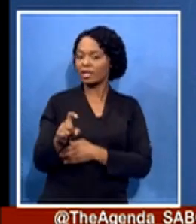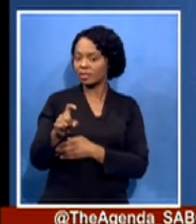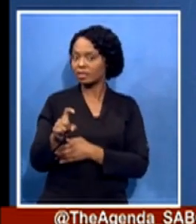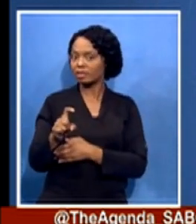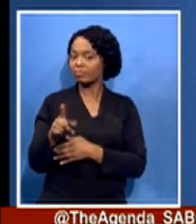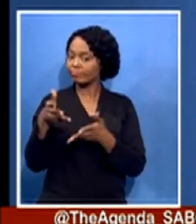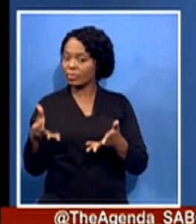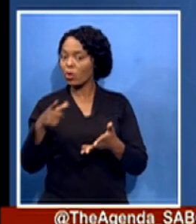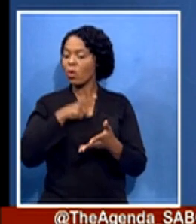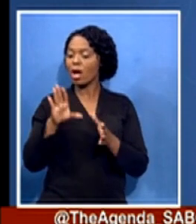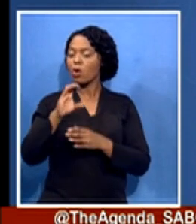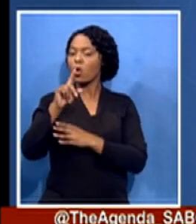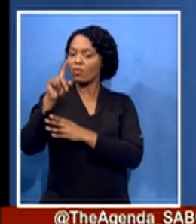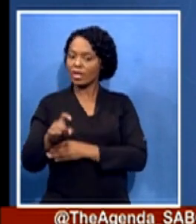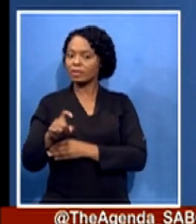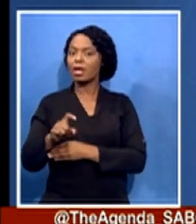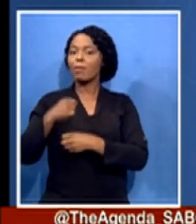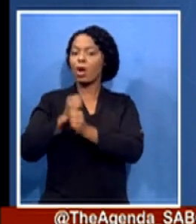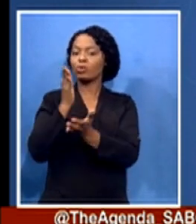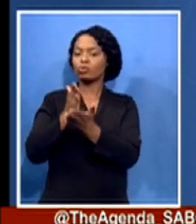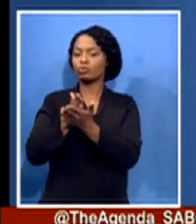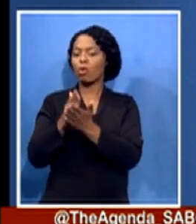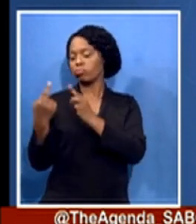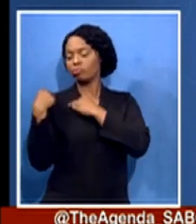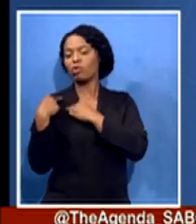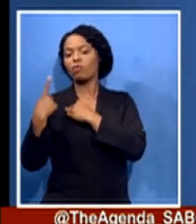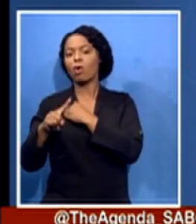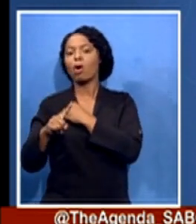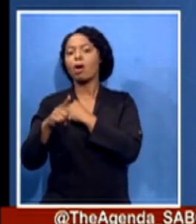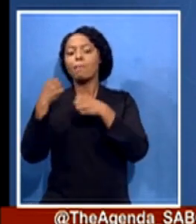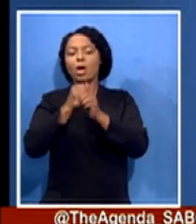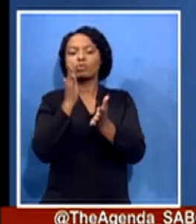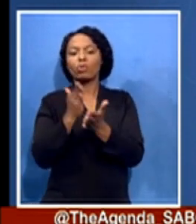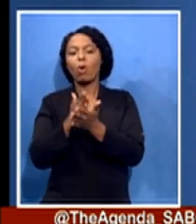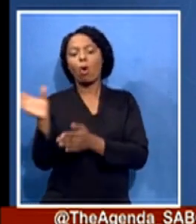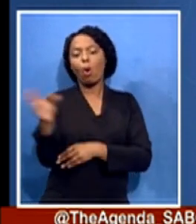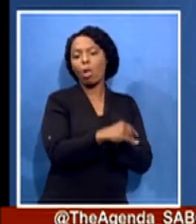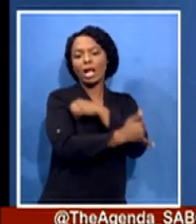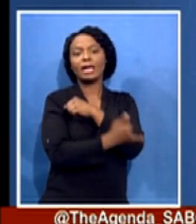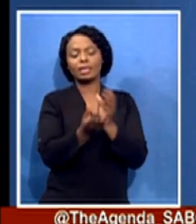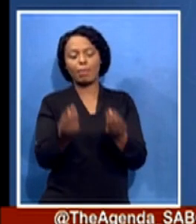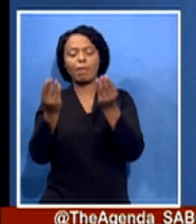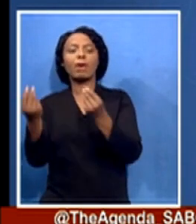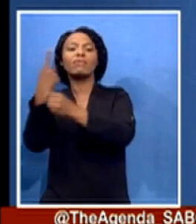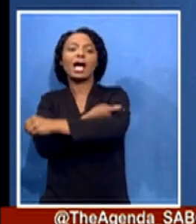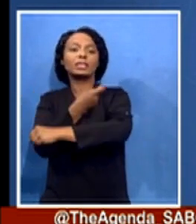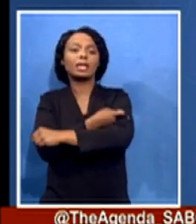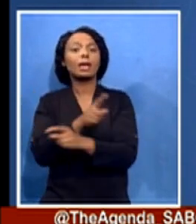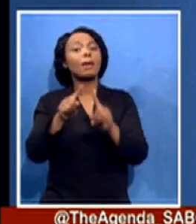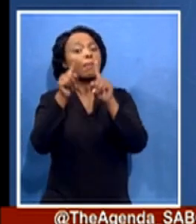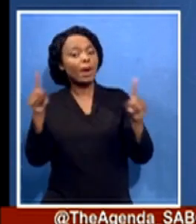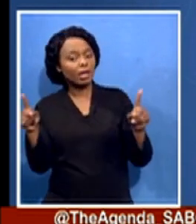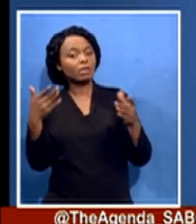poorest countries of the world get vaccines, and with other bilateral deals? But can you start to actually share these